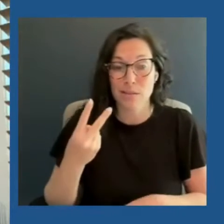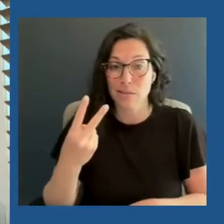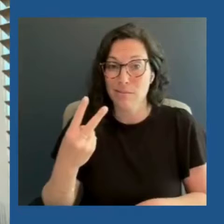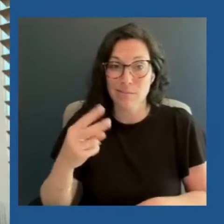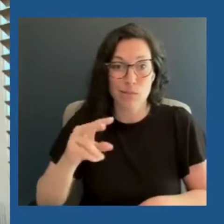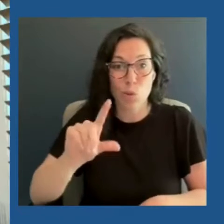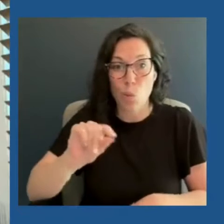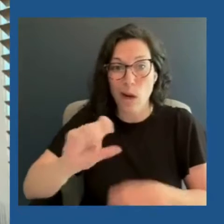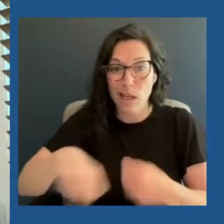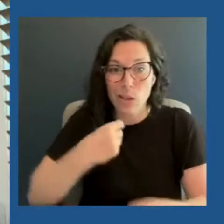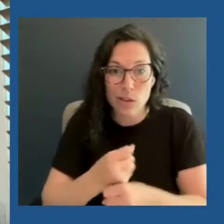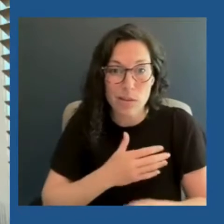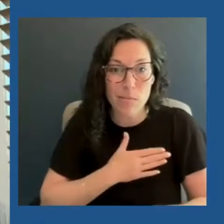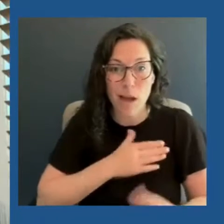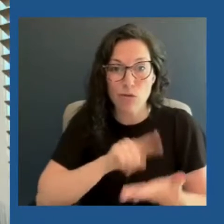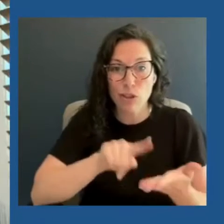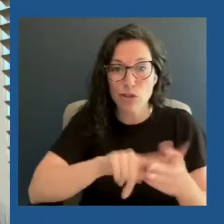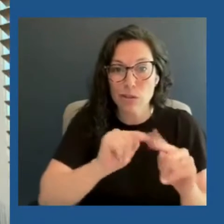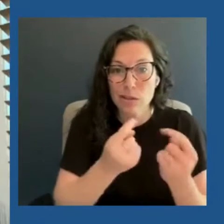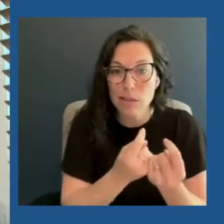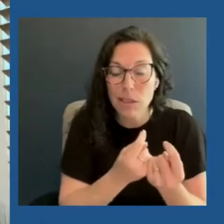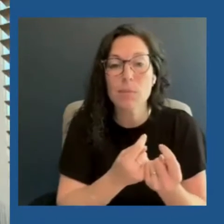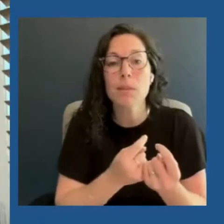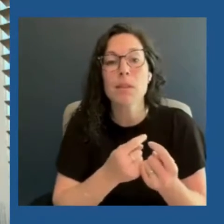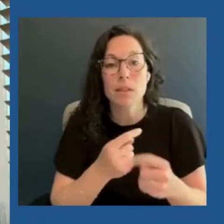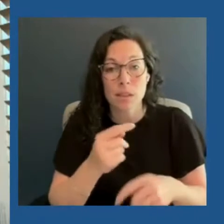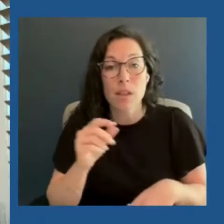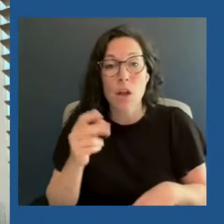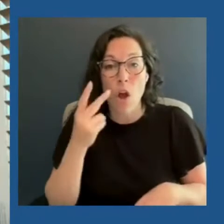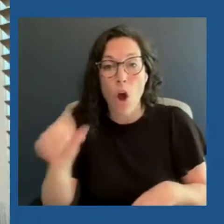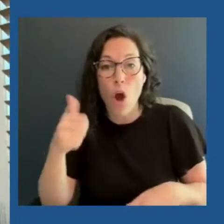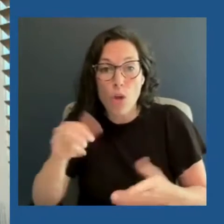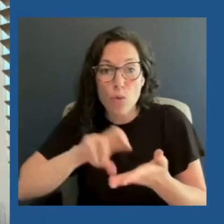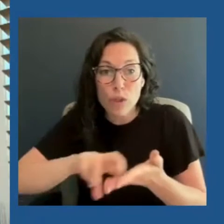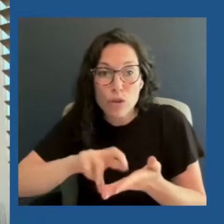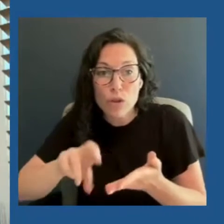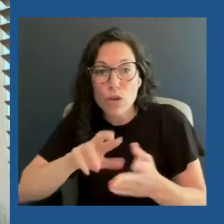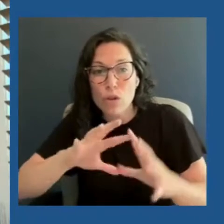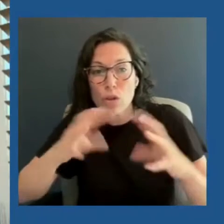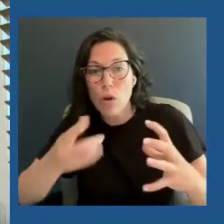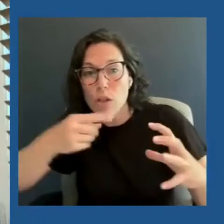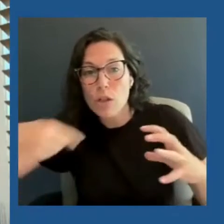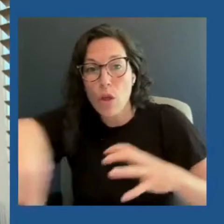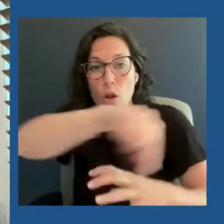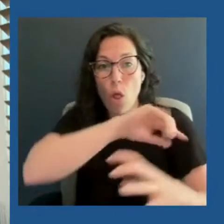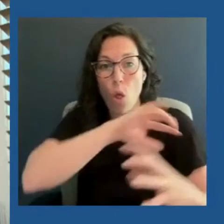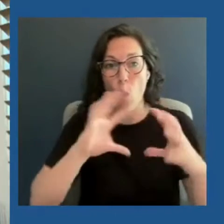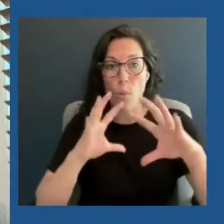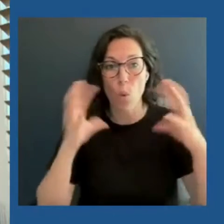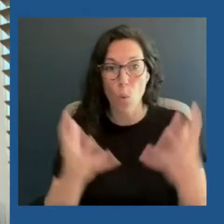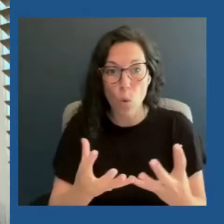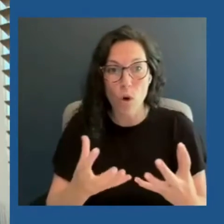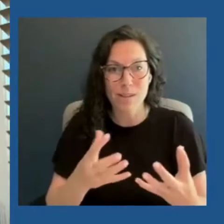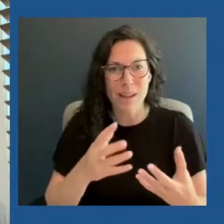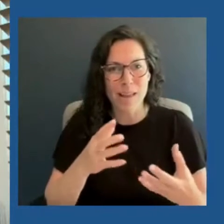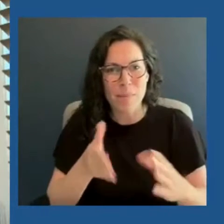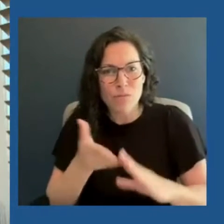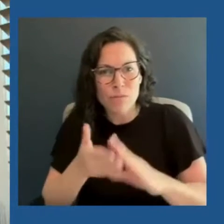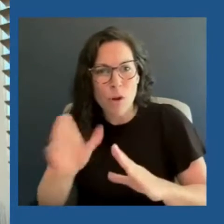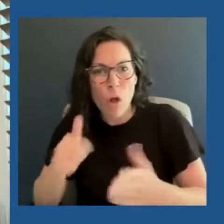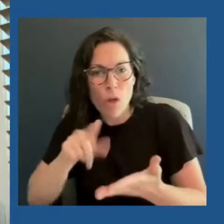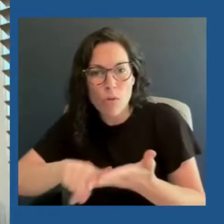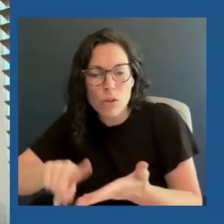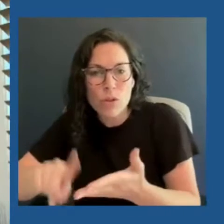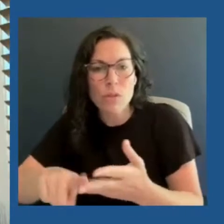studies on MST, showing it to be safer than ECT, with less risk of memory loss, and yet still carrying